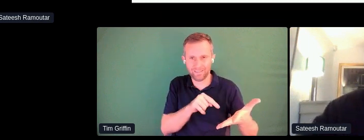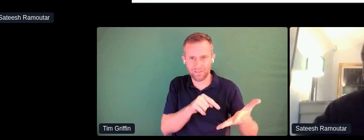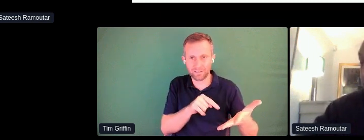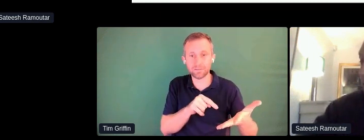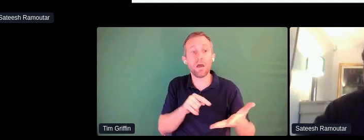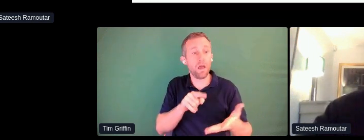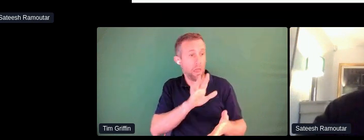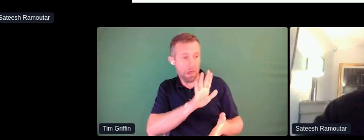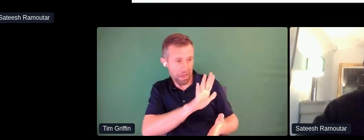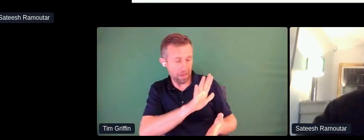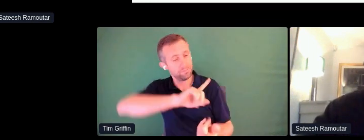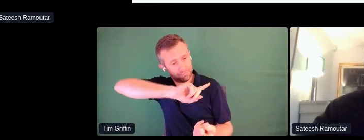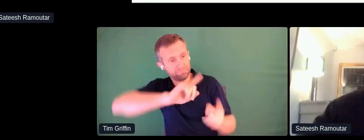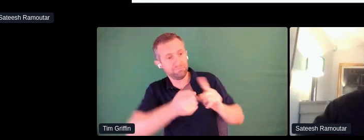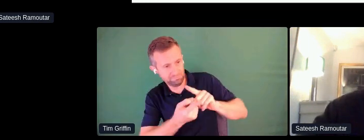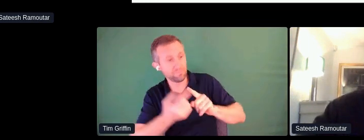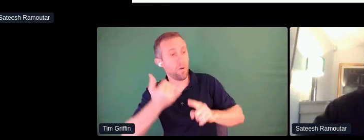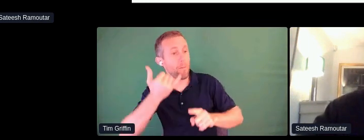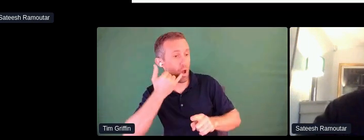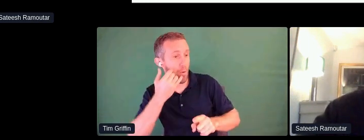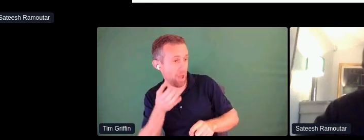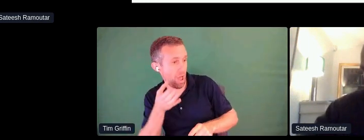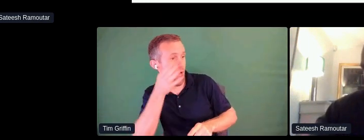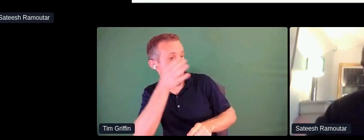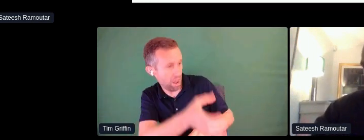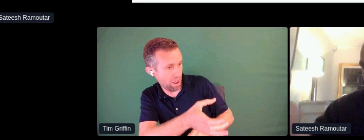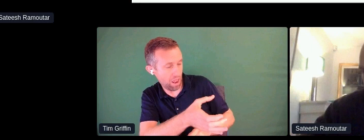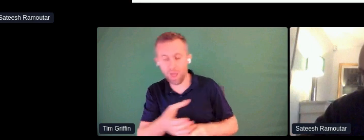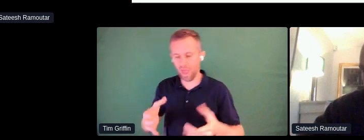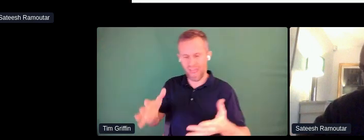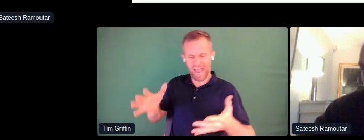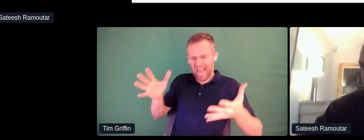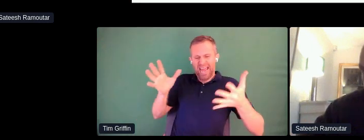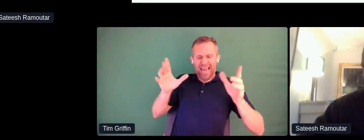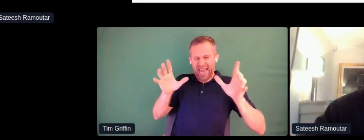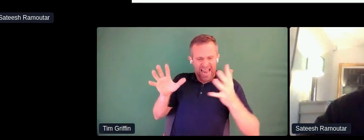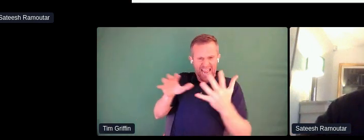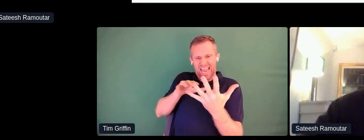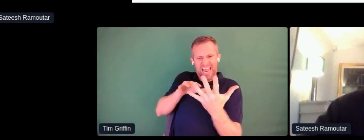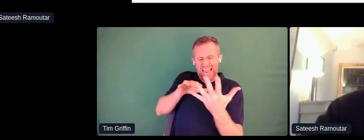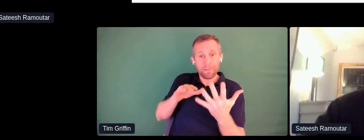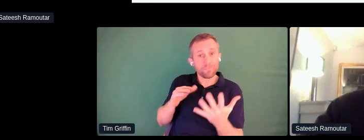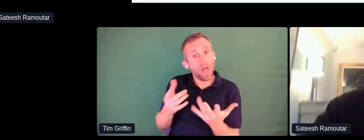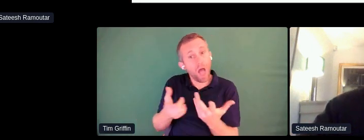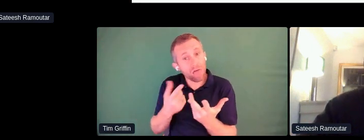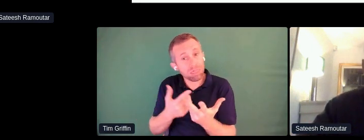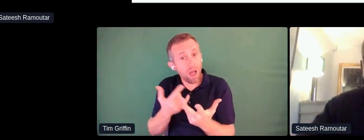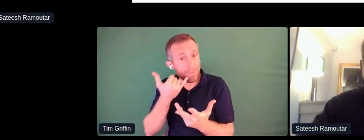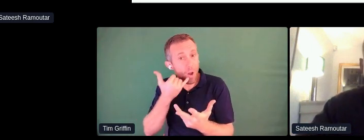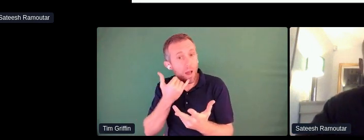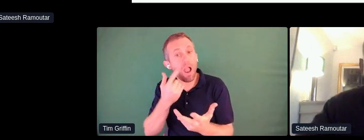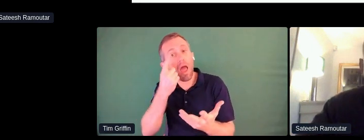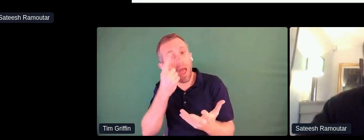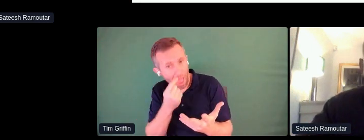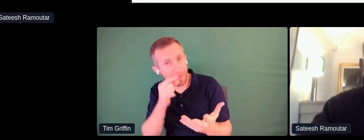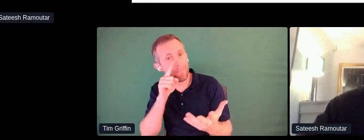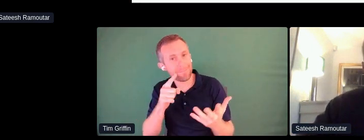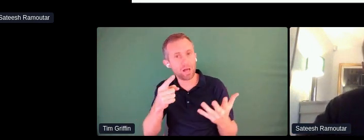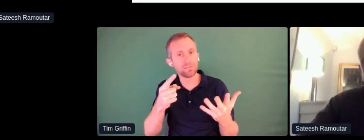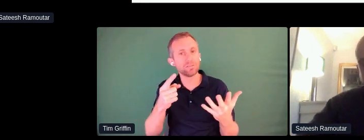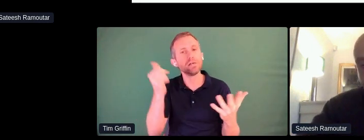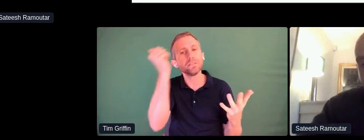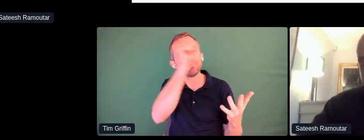phone, same thing. He couldn't really get to use it. He could use his feature phone, but he couldn't use a